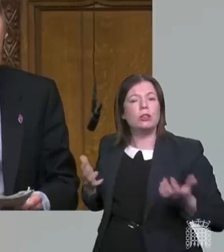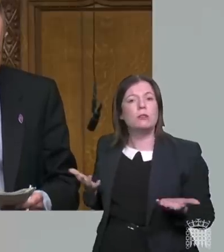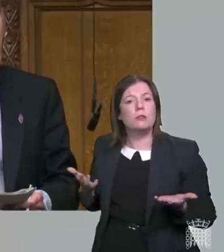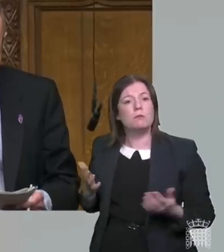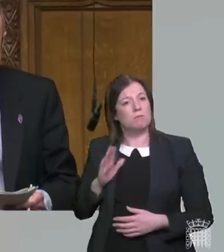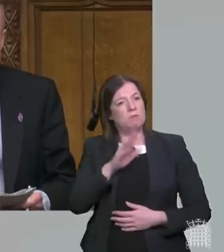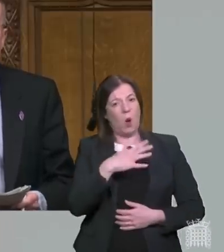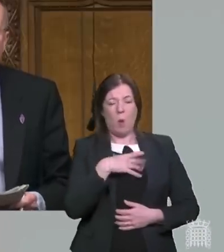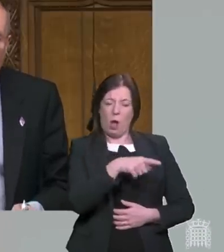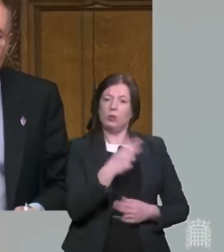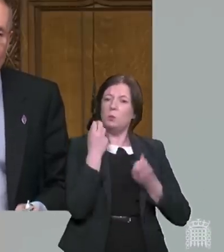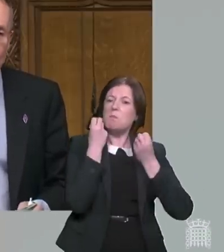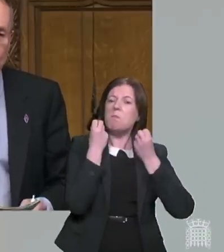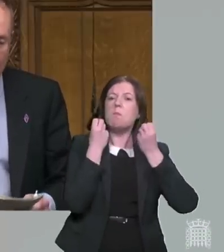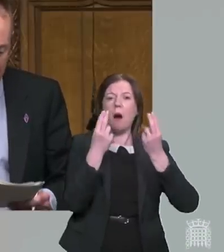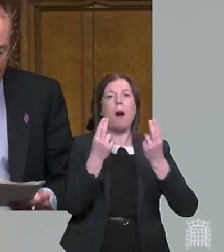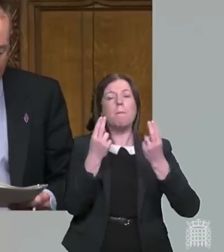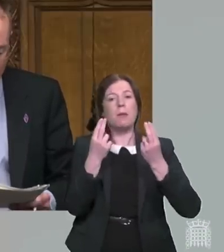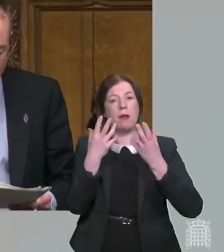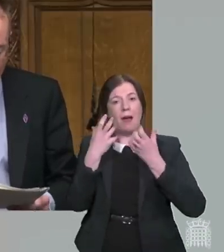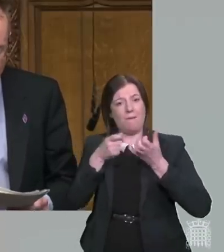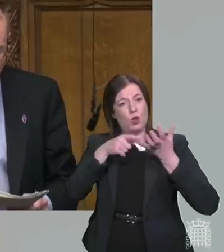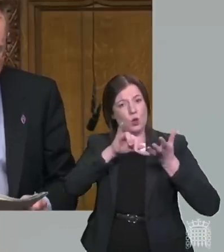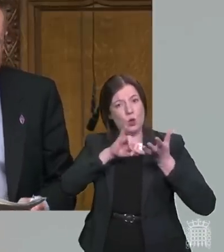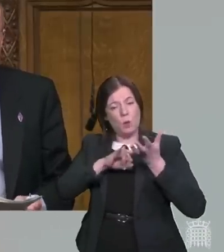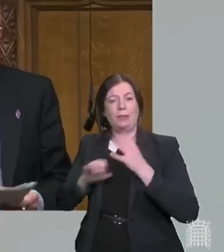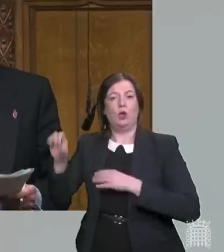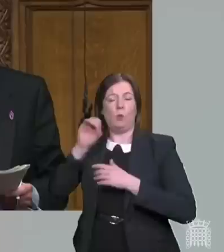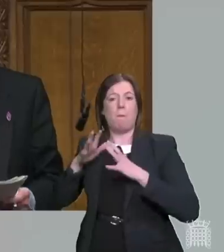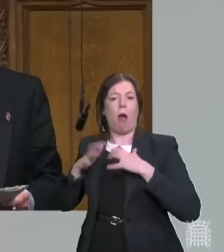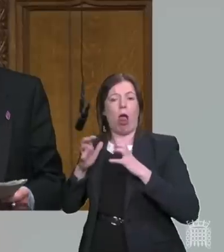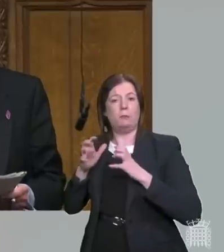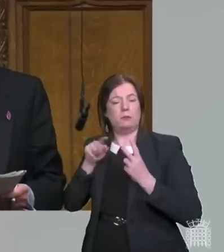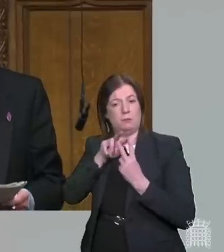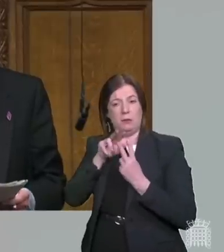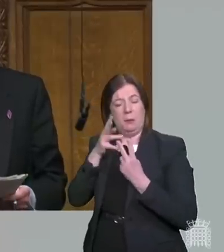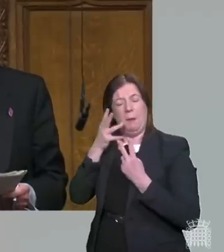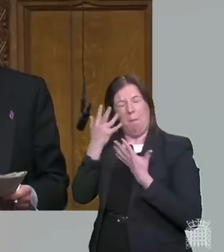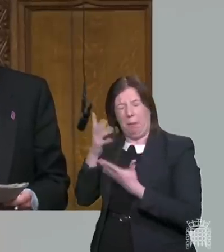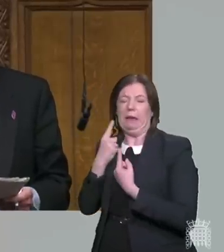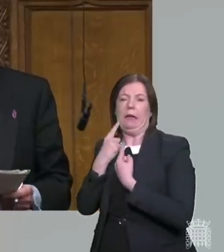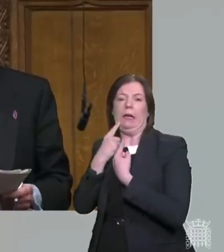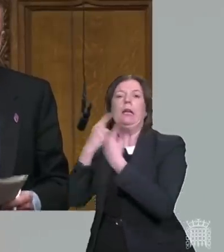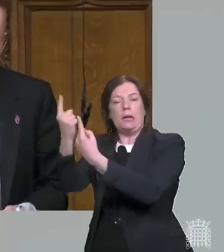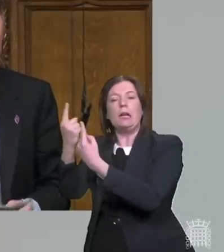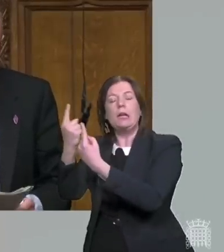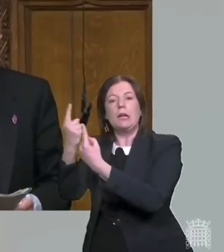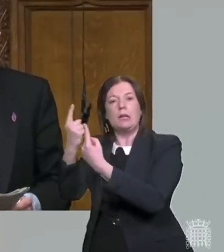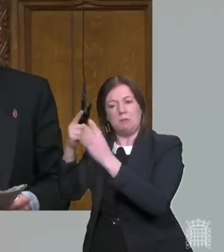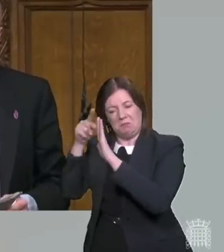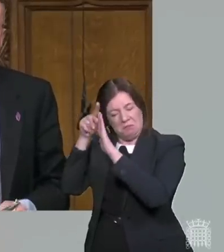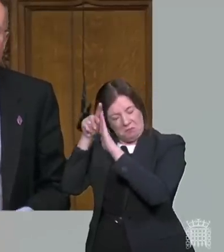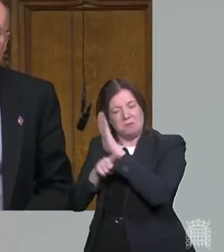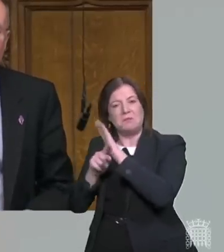he show some courage, follow the lead of the United States and the European Parliament, and prescribe the entire Revolutionary Guard